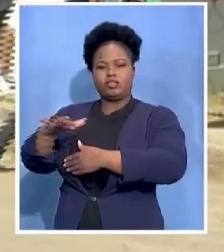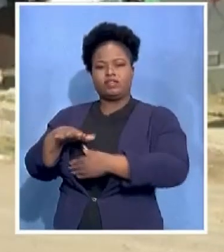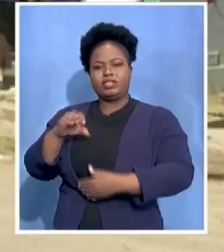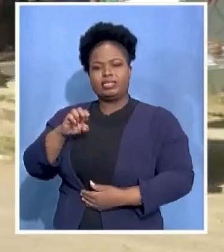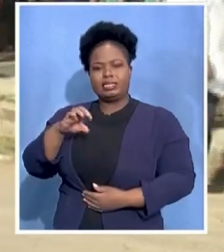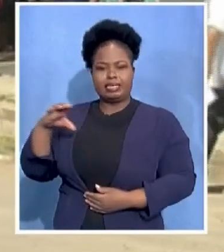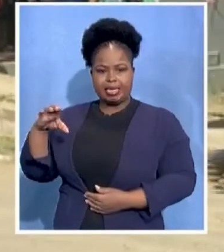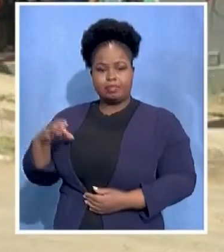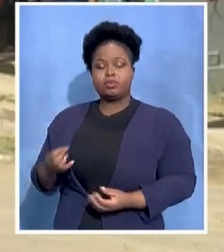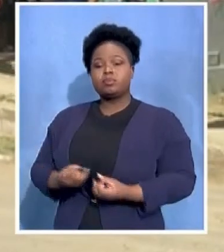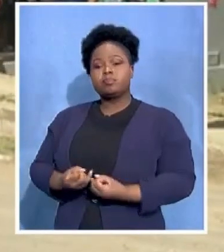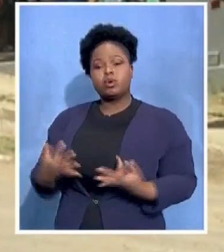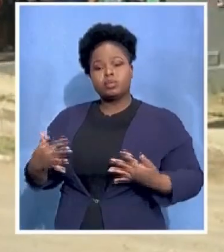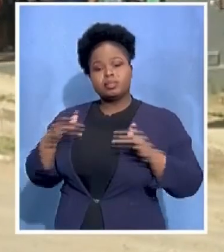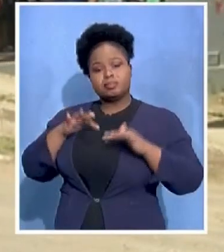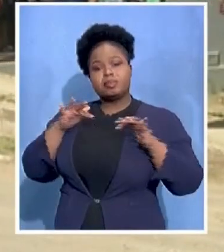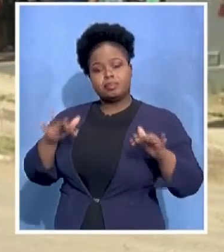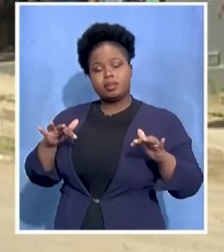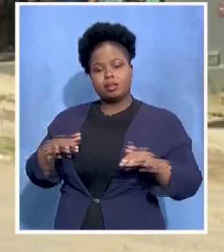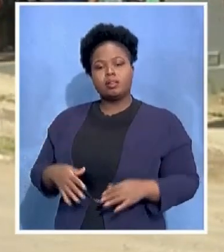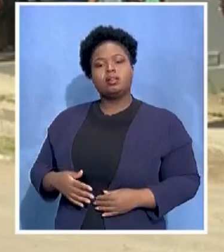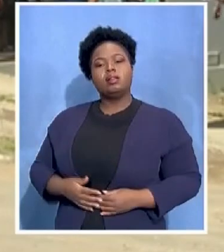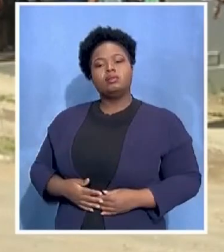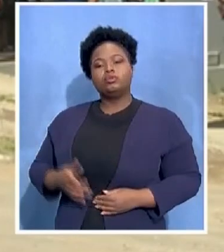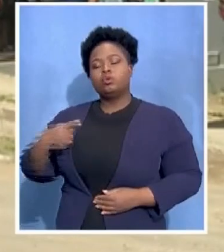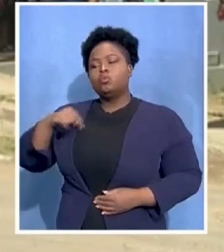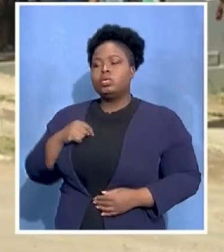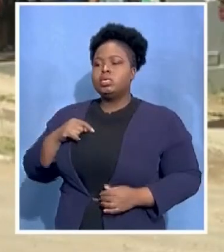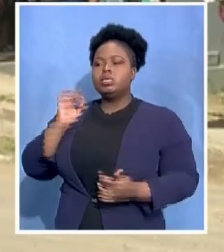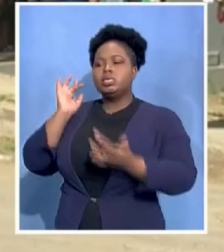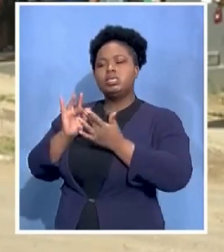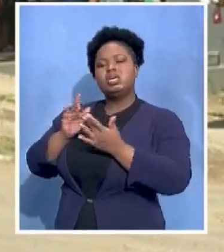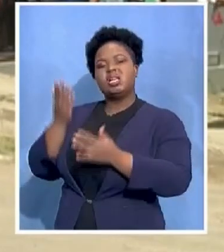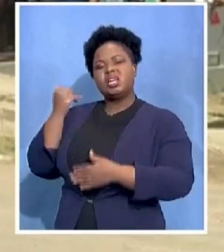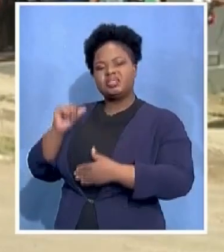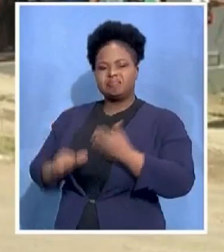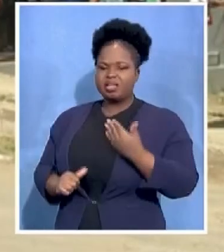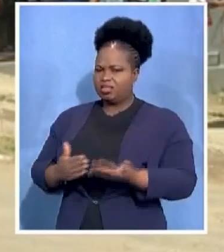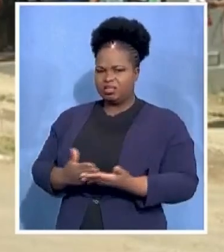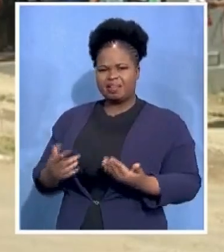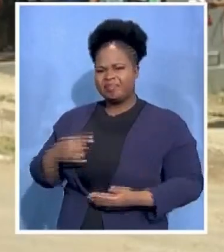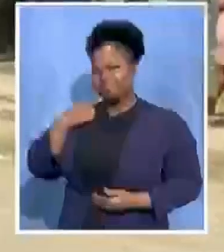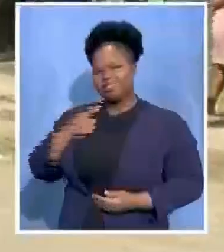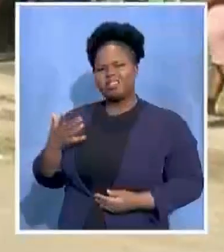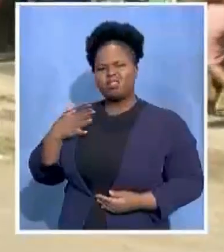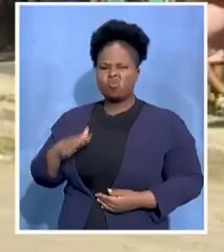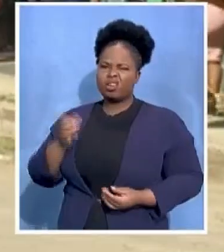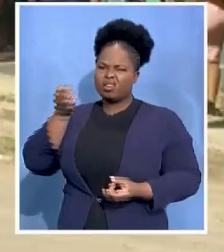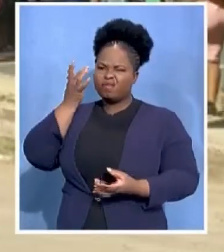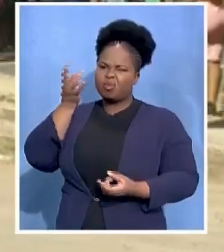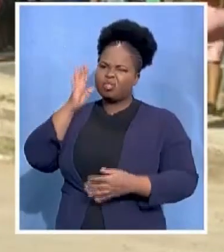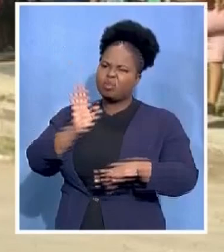to them about a month ago, they did say that they need more of information, to be told more about this vaccine,